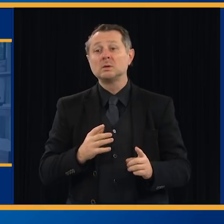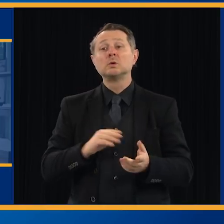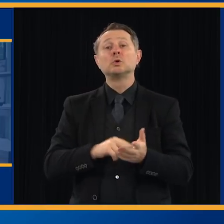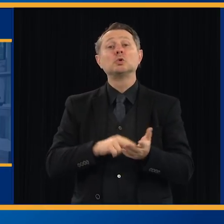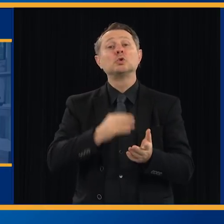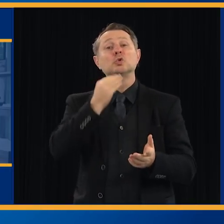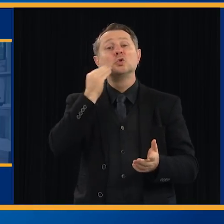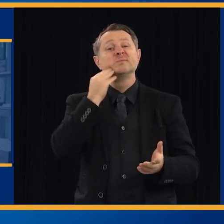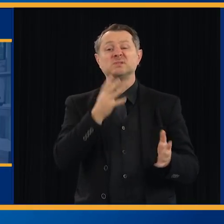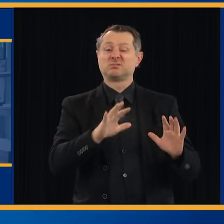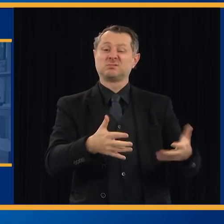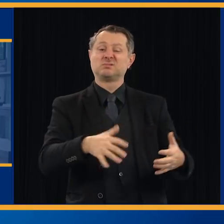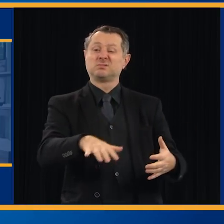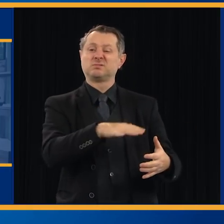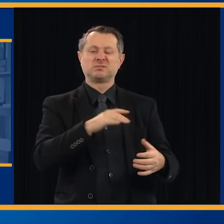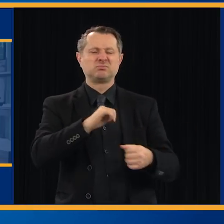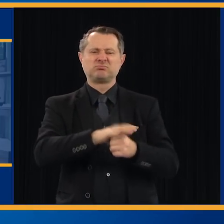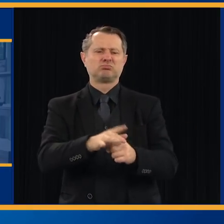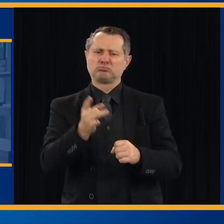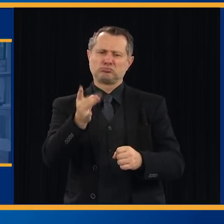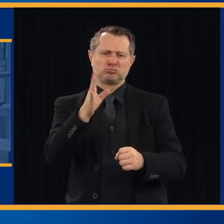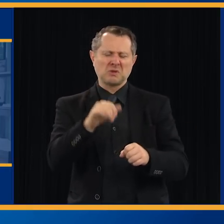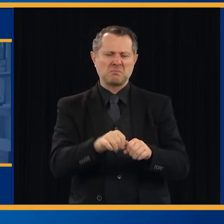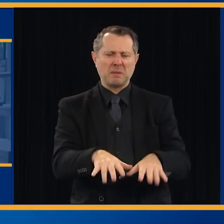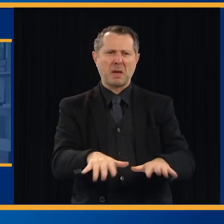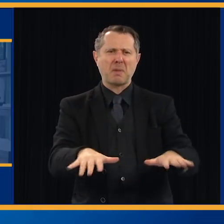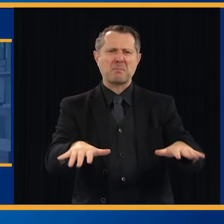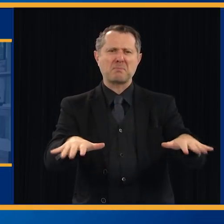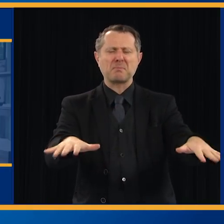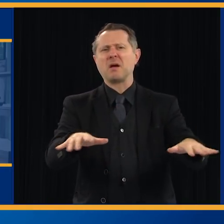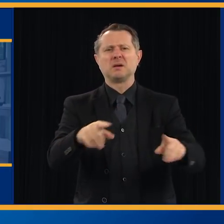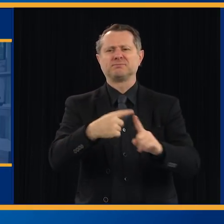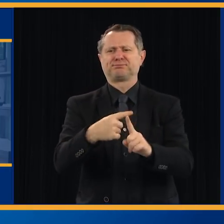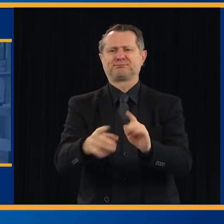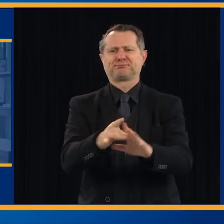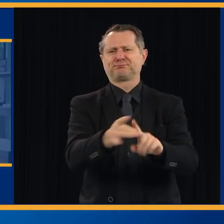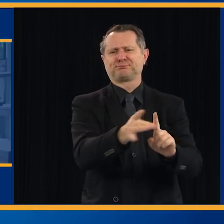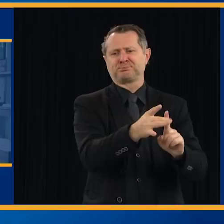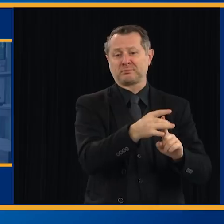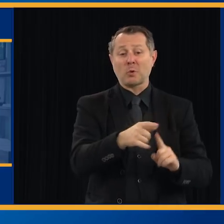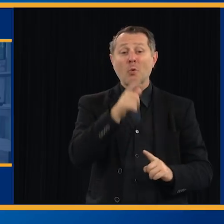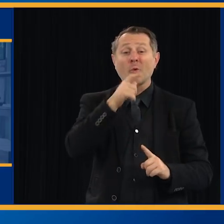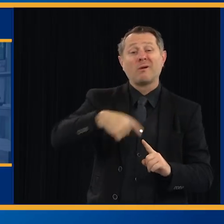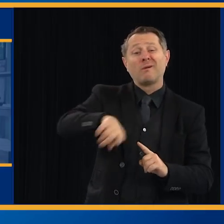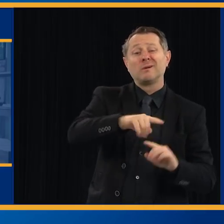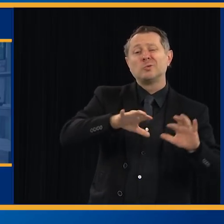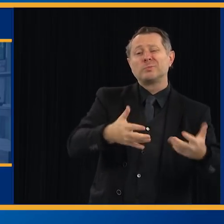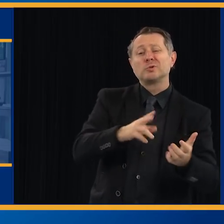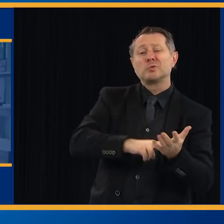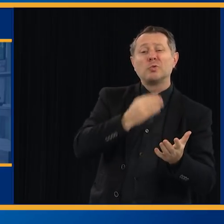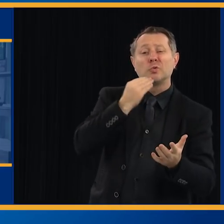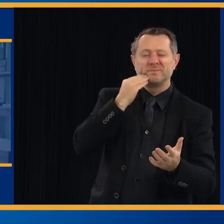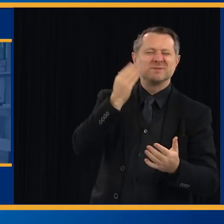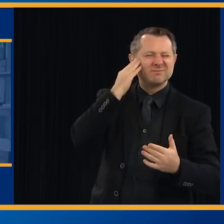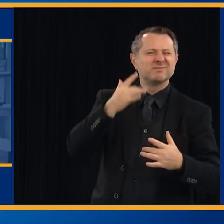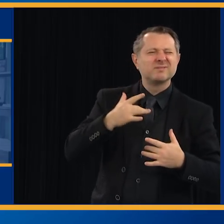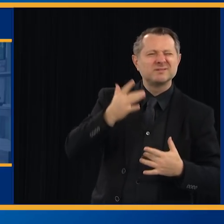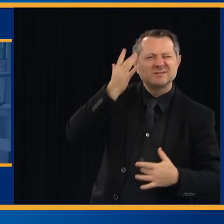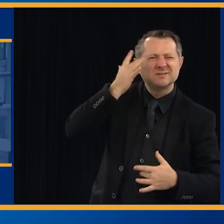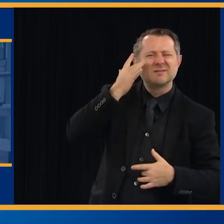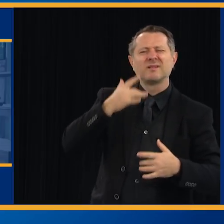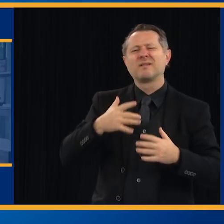optimum feeding ground for this virus. Vulnerable people in a congregate facility, in a congregate